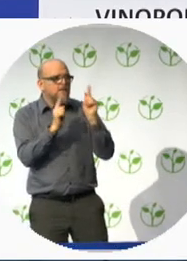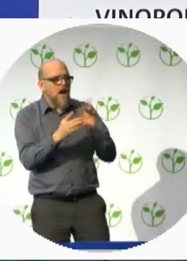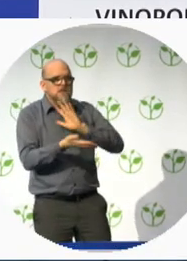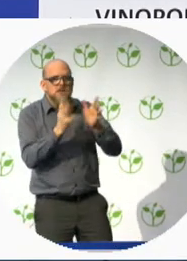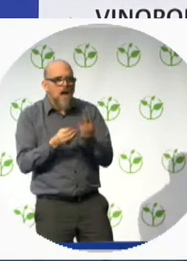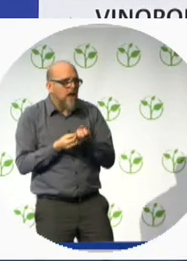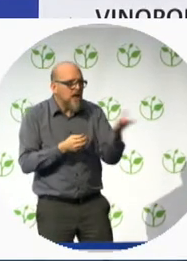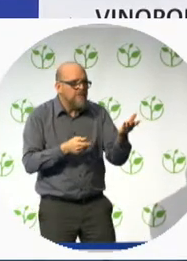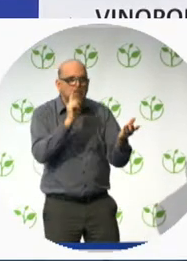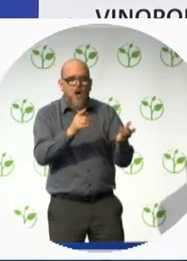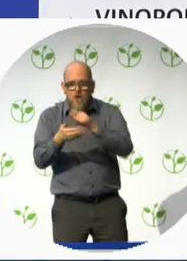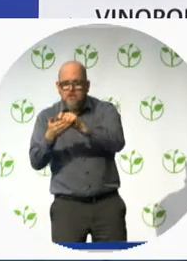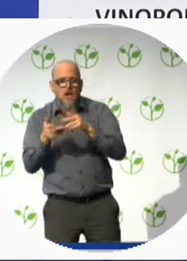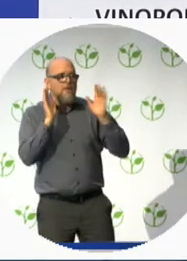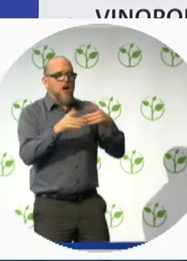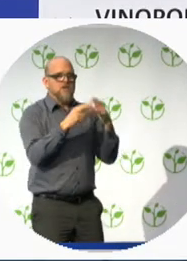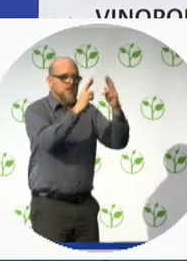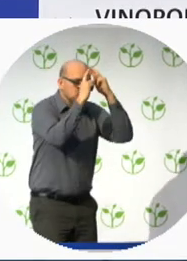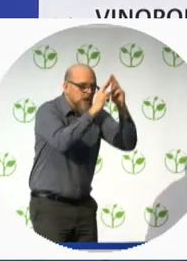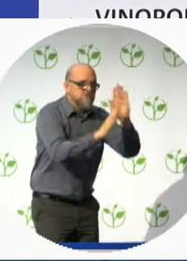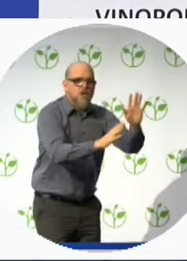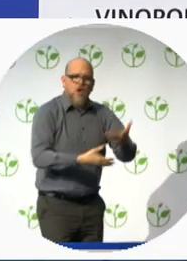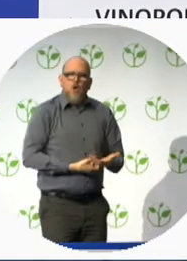deaf children's culture and identity.